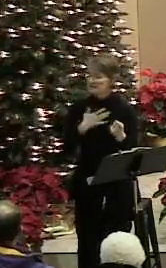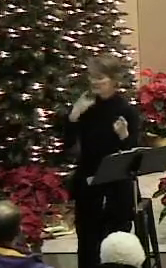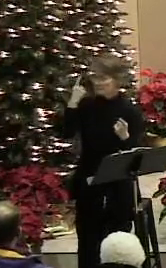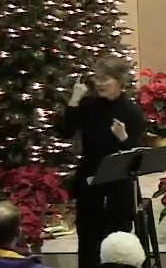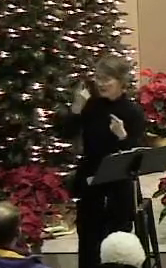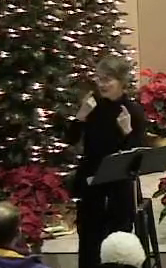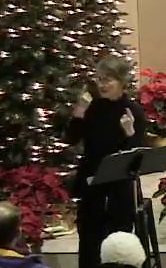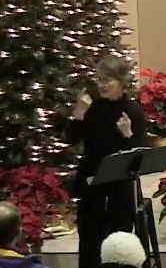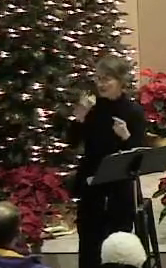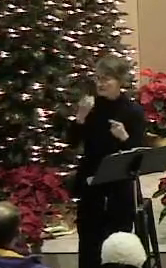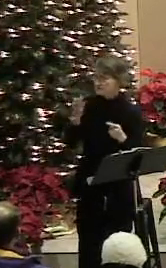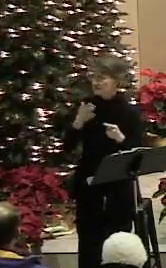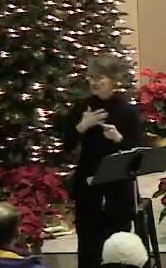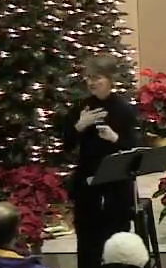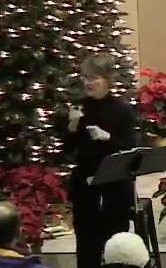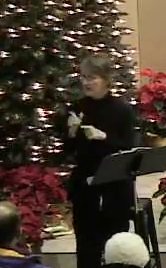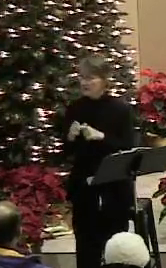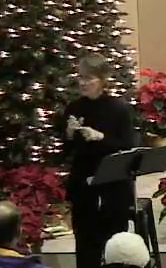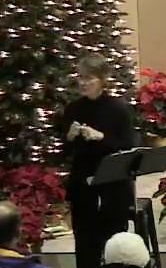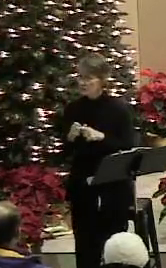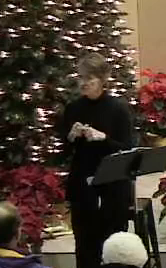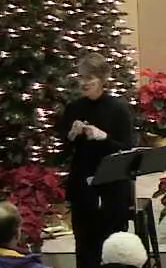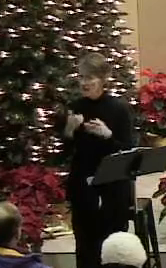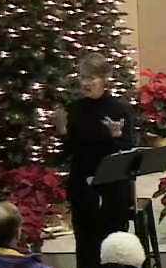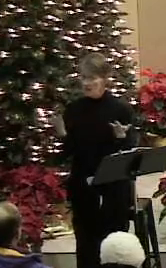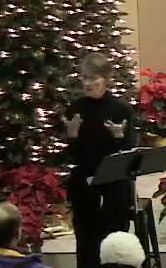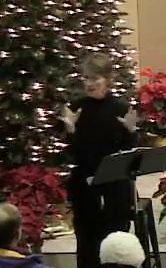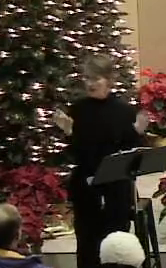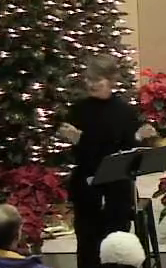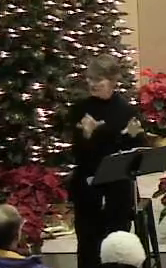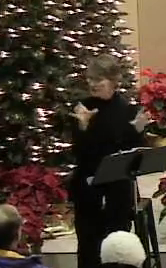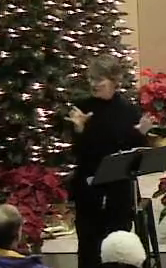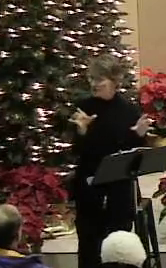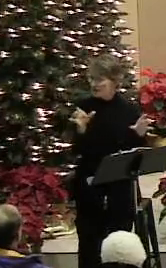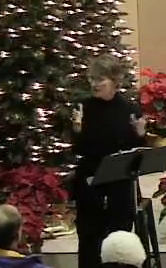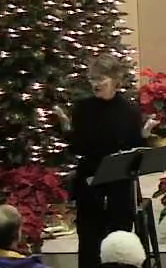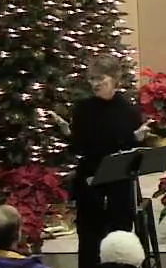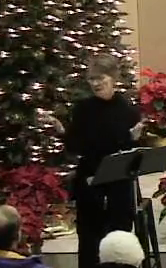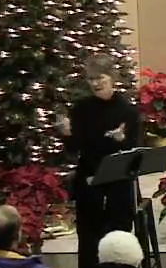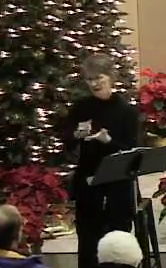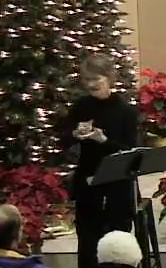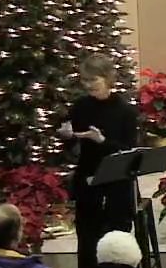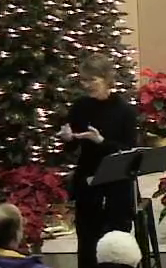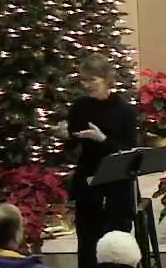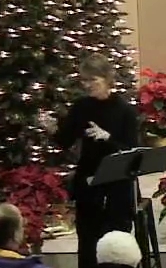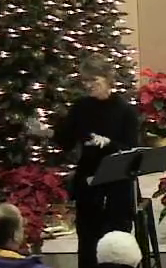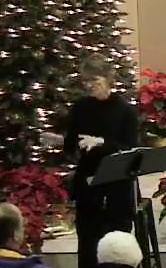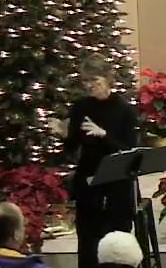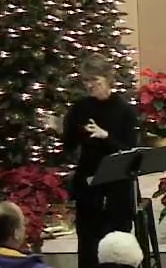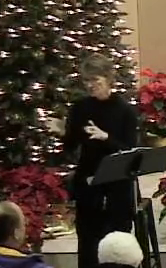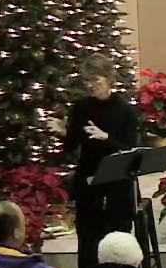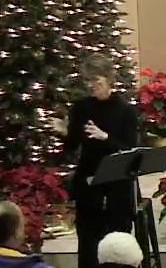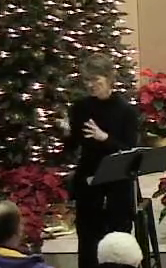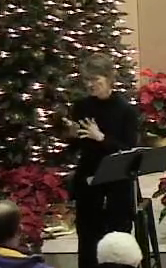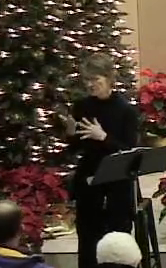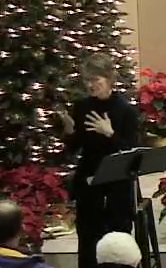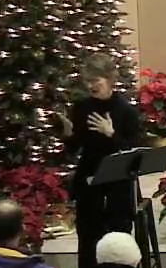sinned in my thoughts and in my words, in what I have done, and in what I have failed to do,